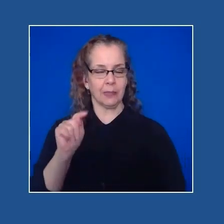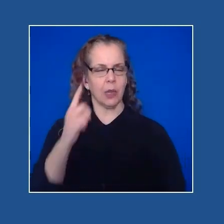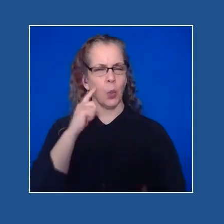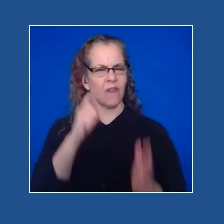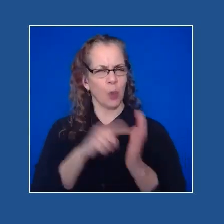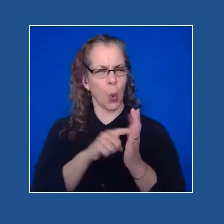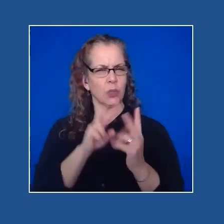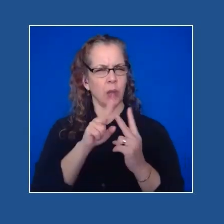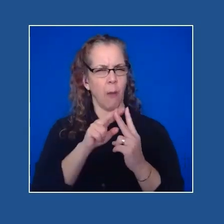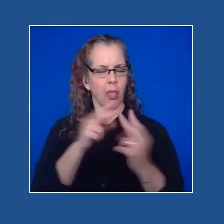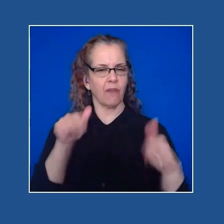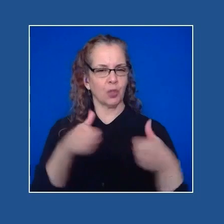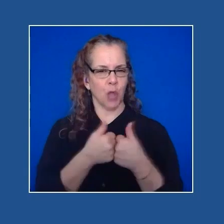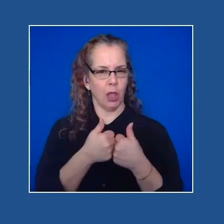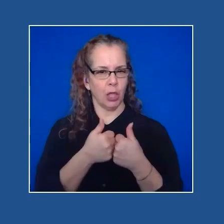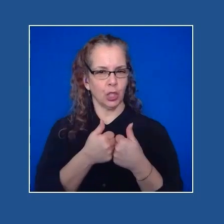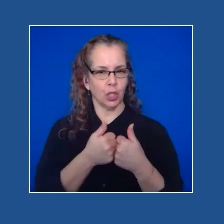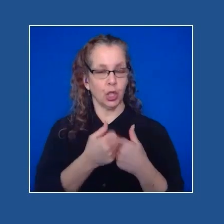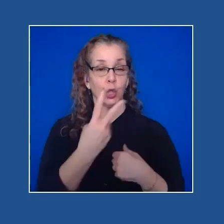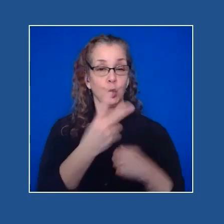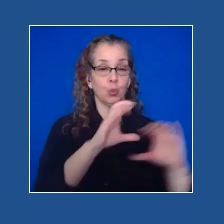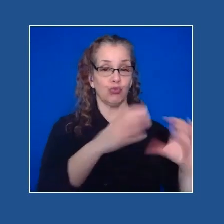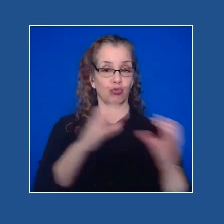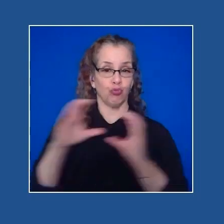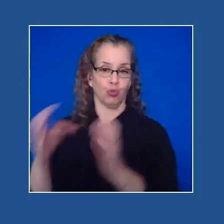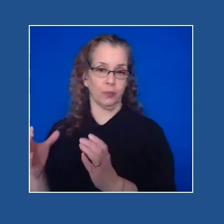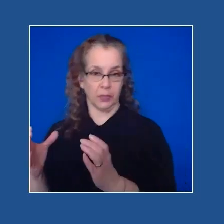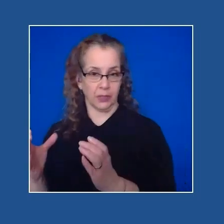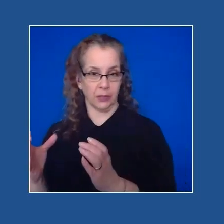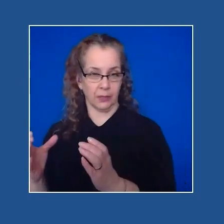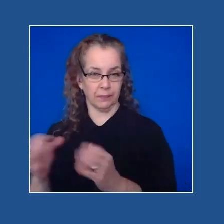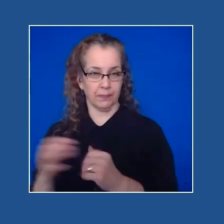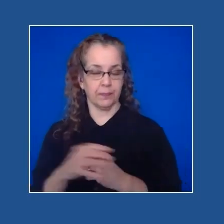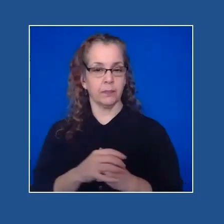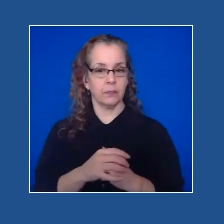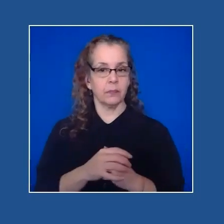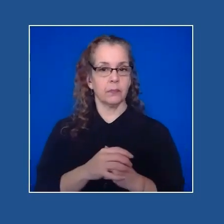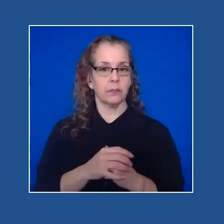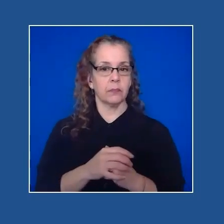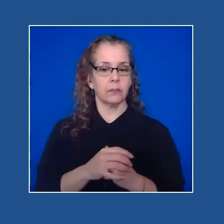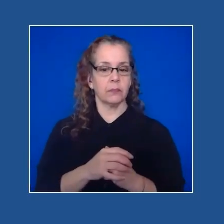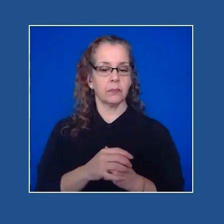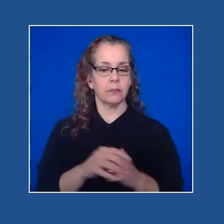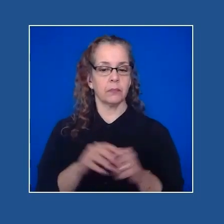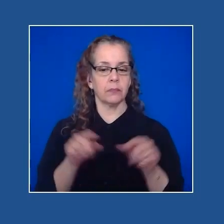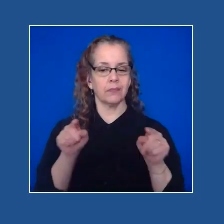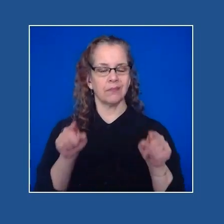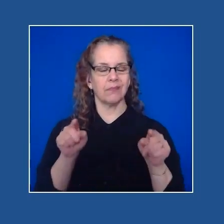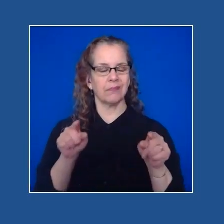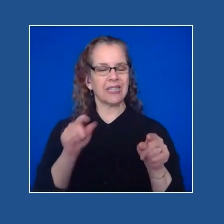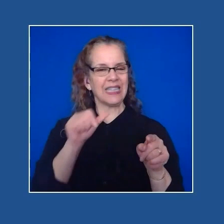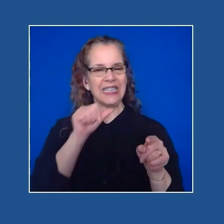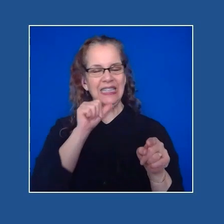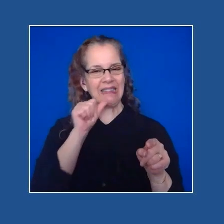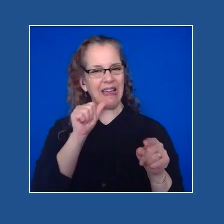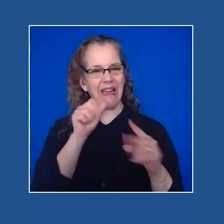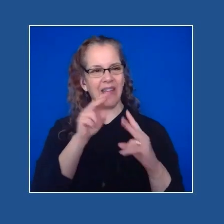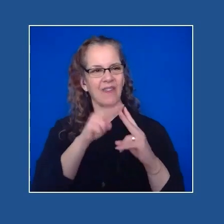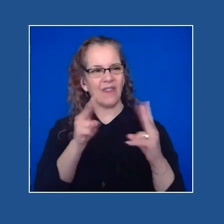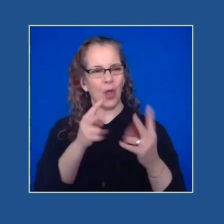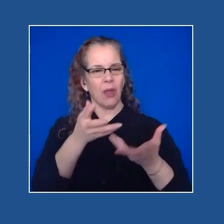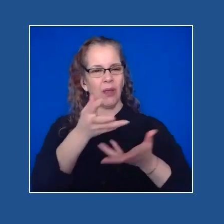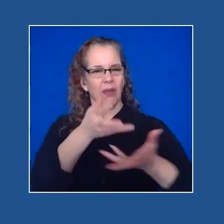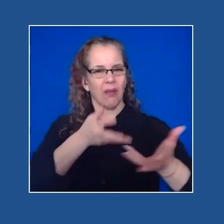two groups of patient populations that haven't really been as engaged in DBT Skills Group as